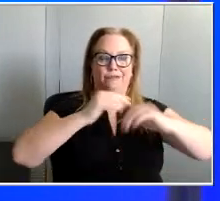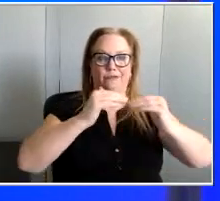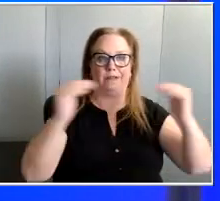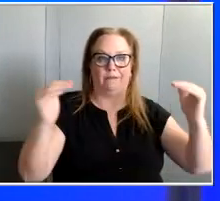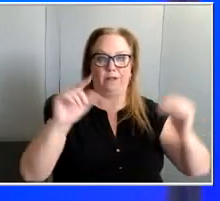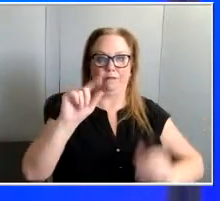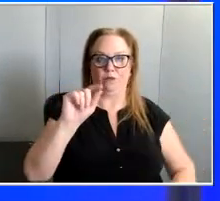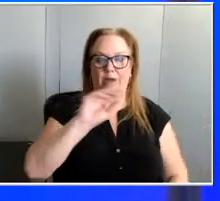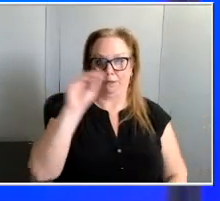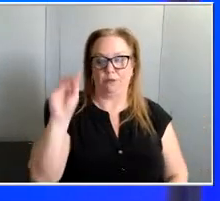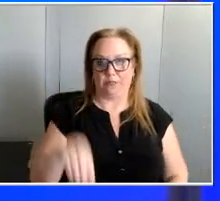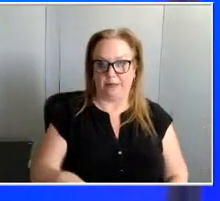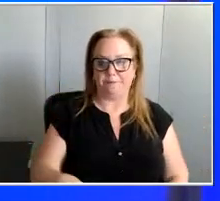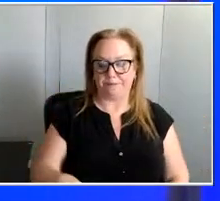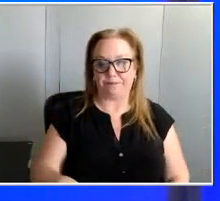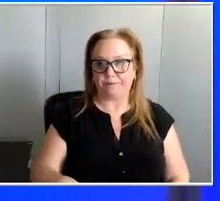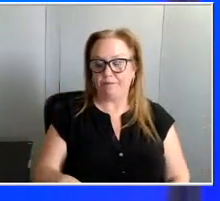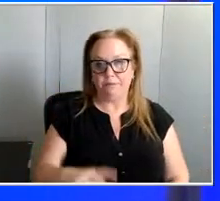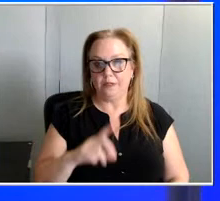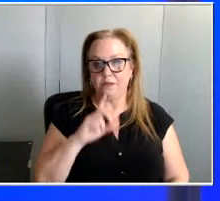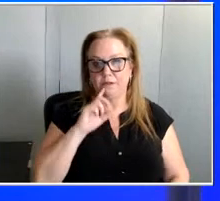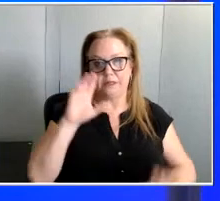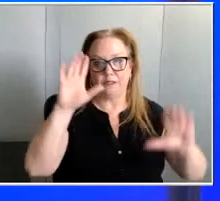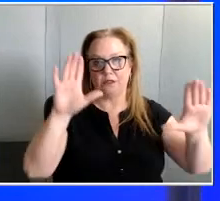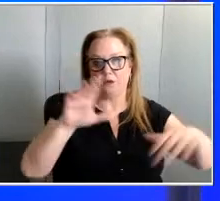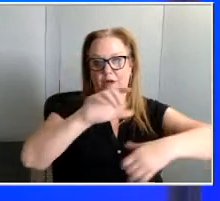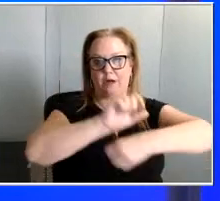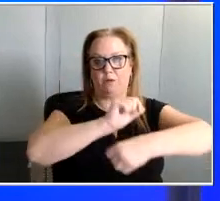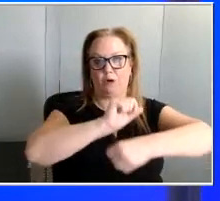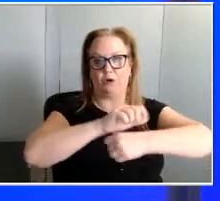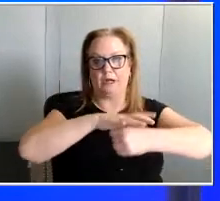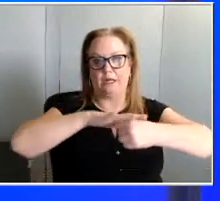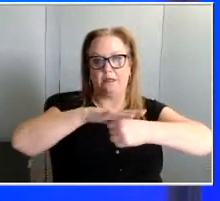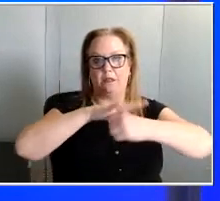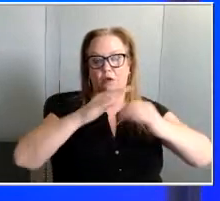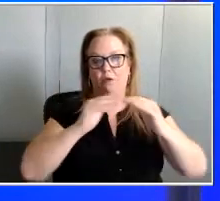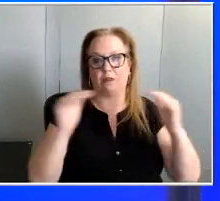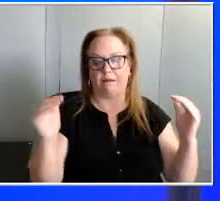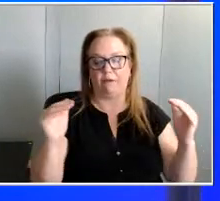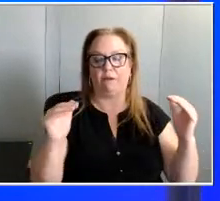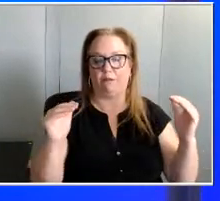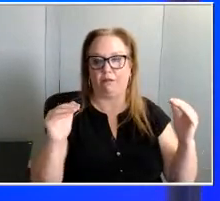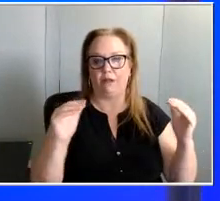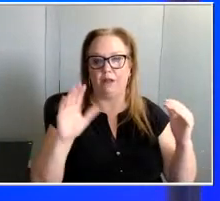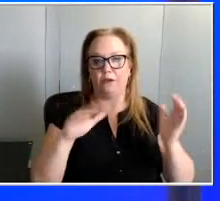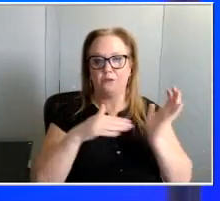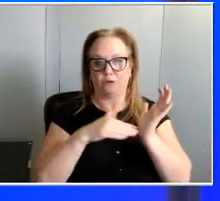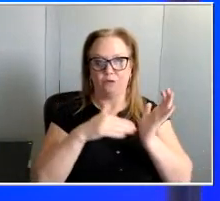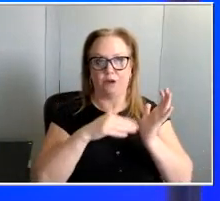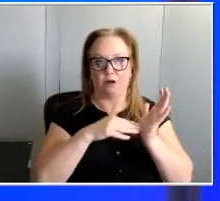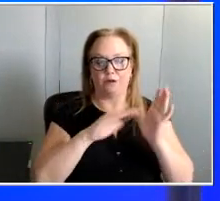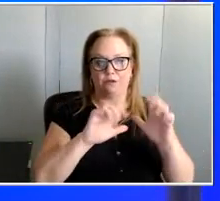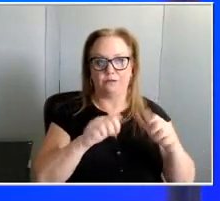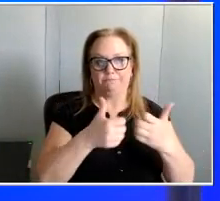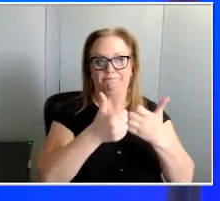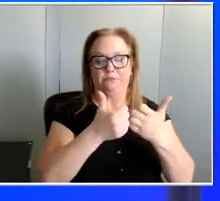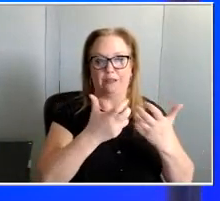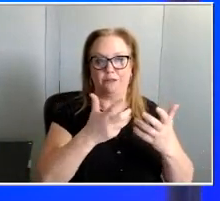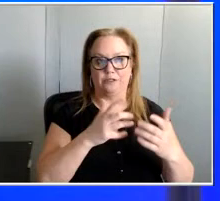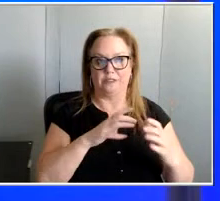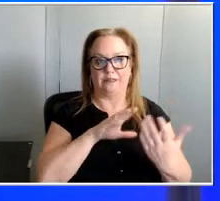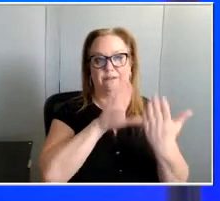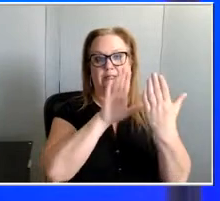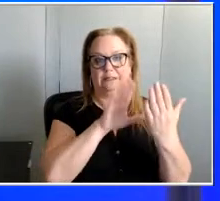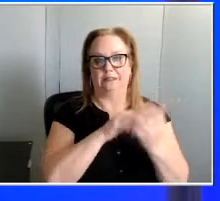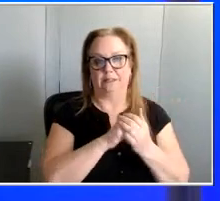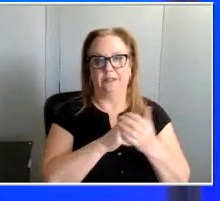20%. And that's all of the great work at the local level that those providers tackled and adopted those